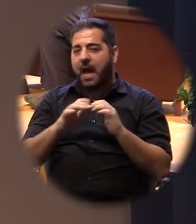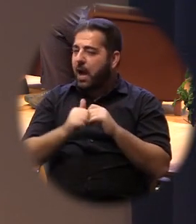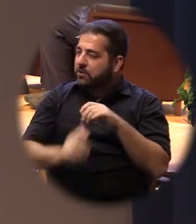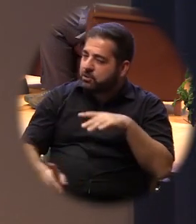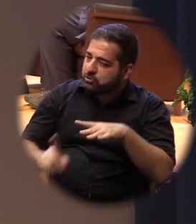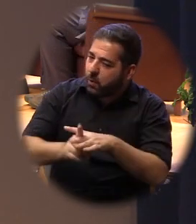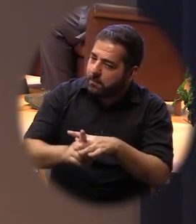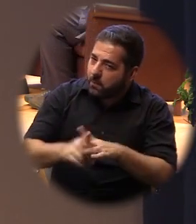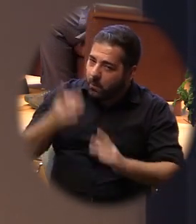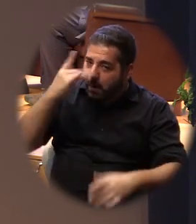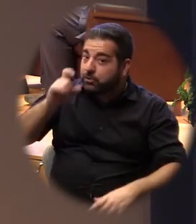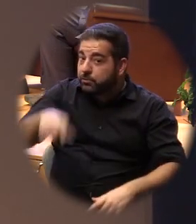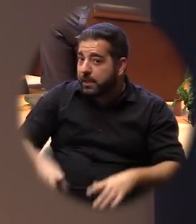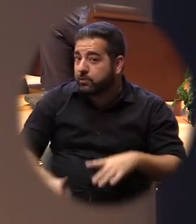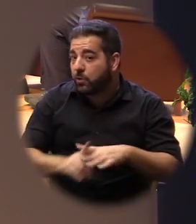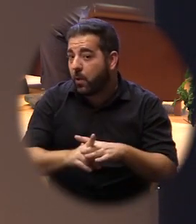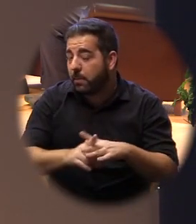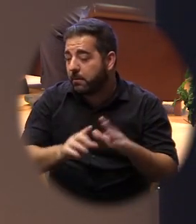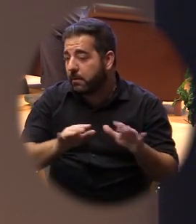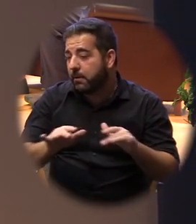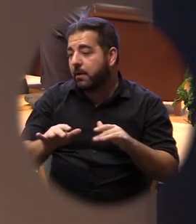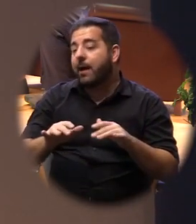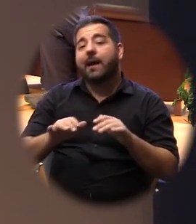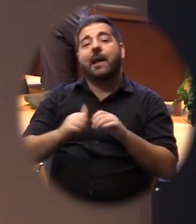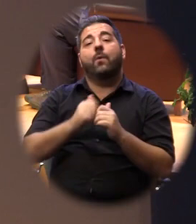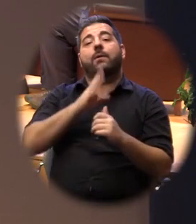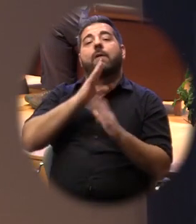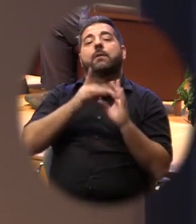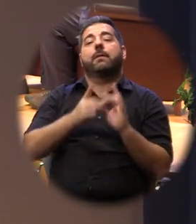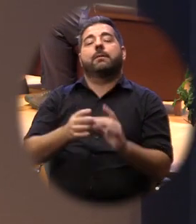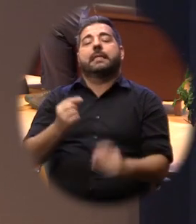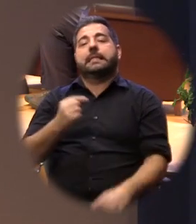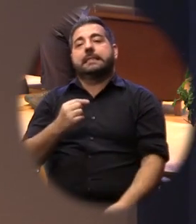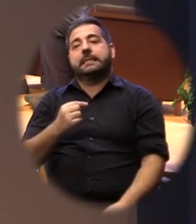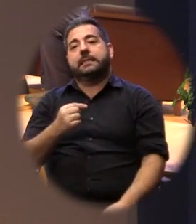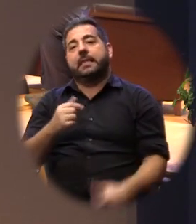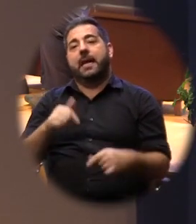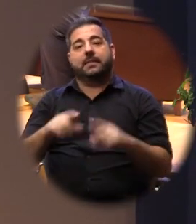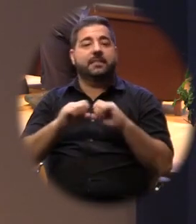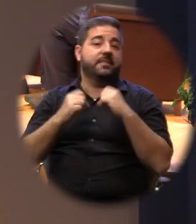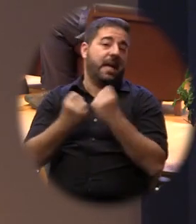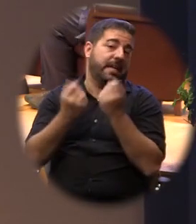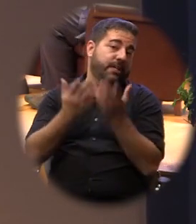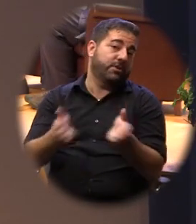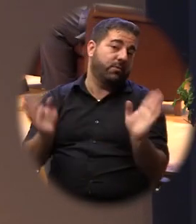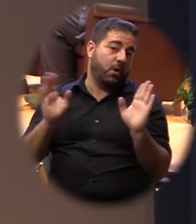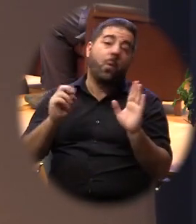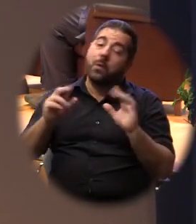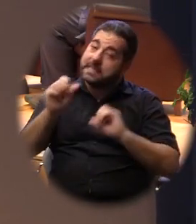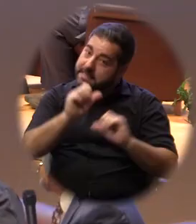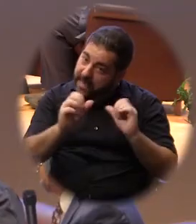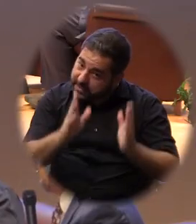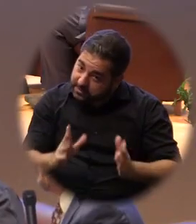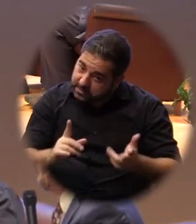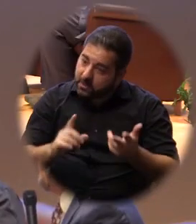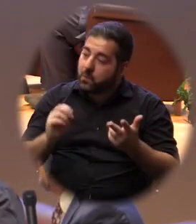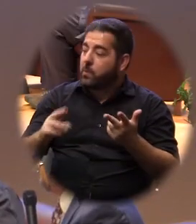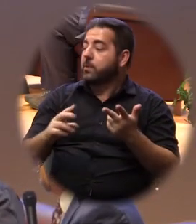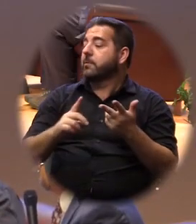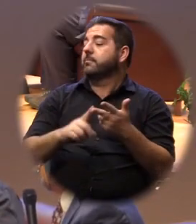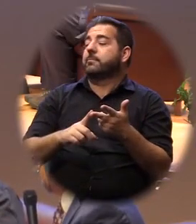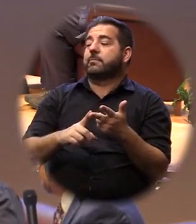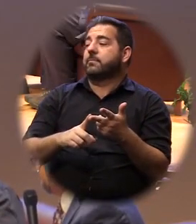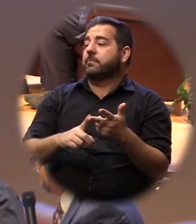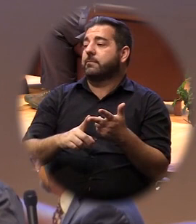or how should they show up in how we talk about this as a society or a scientist or as you